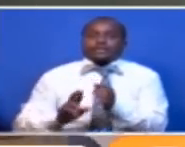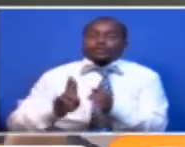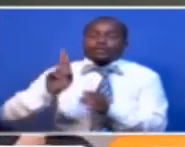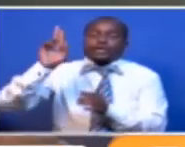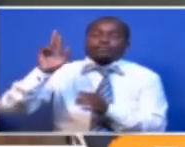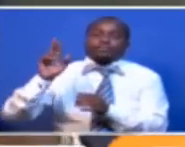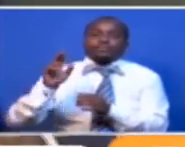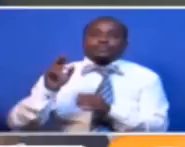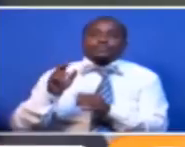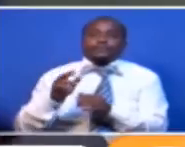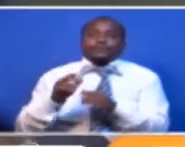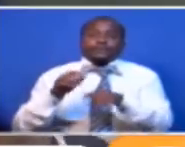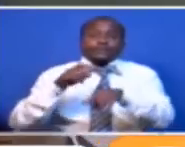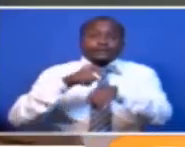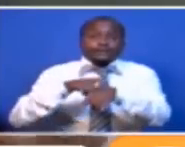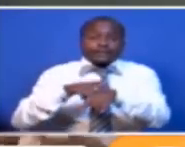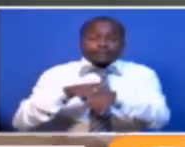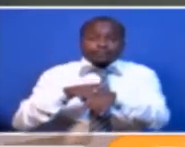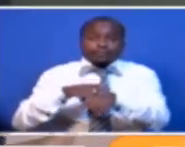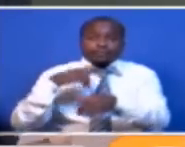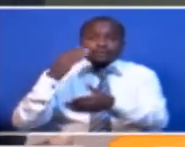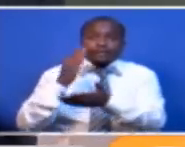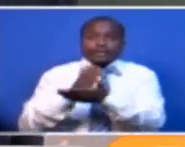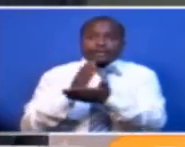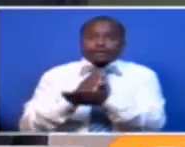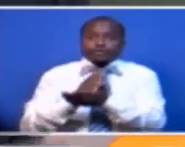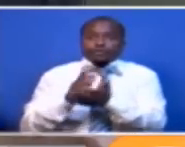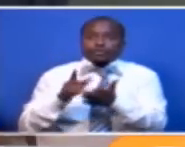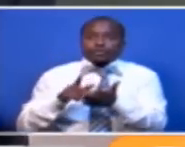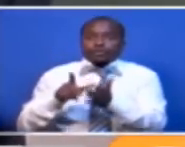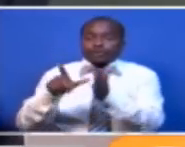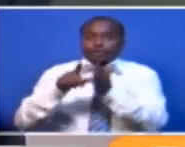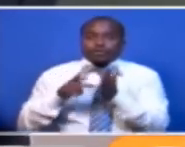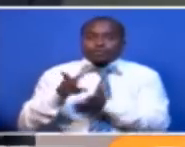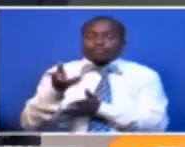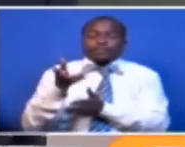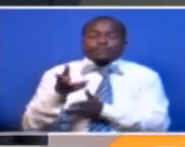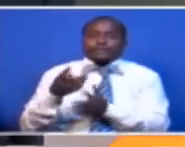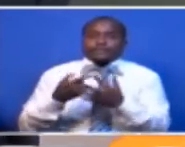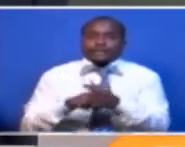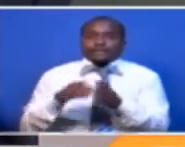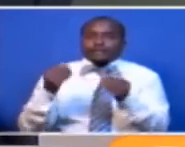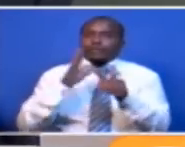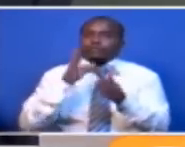that happens, when the actual loan repayment kicks in, yes, the money will be there.